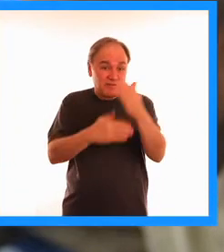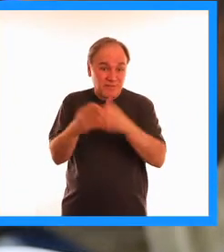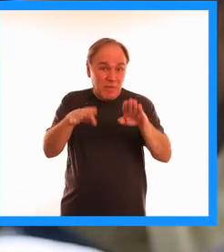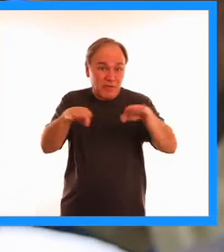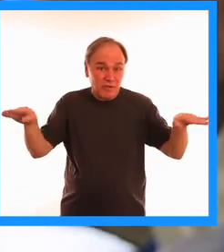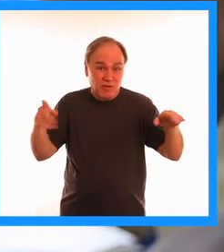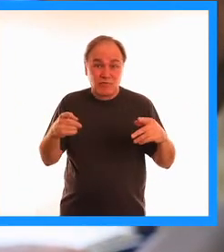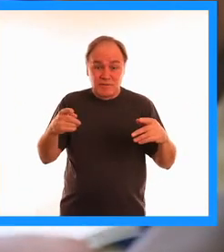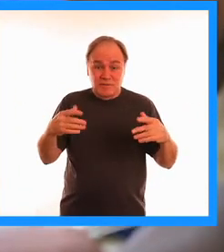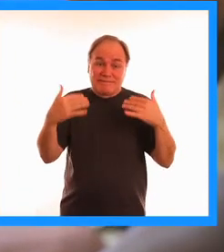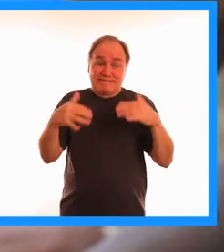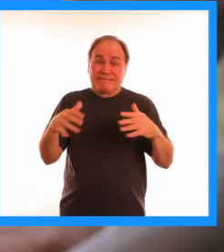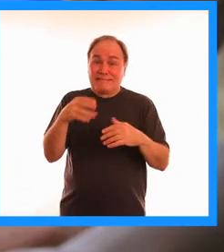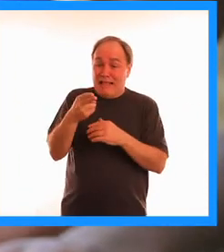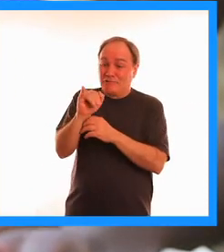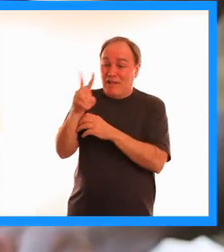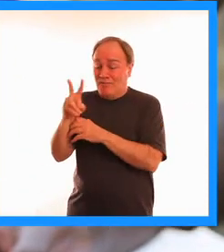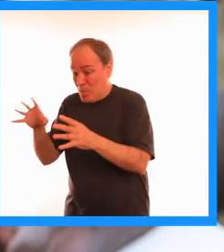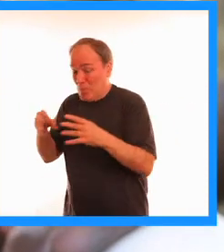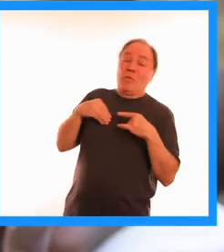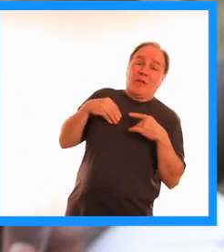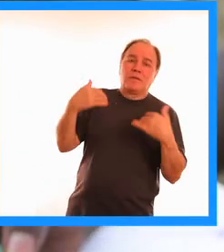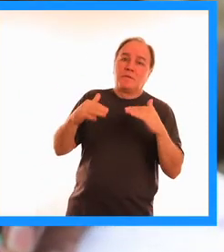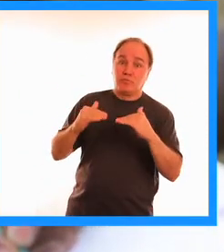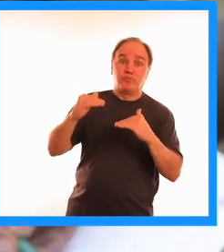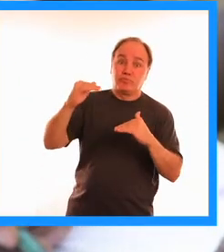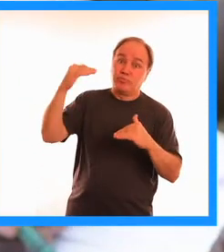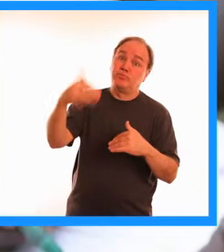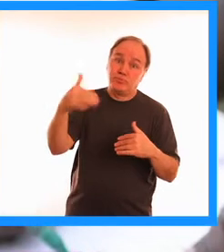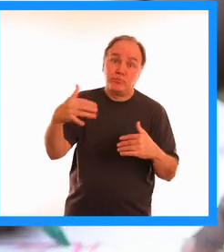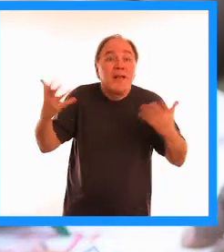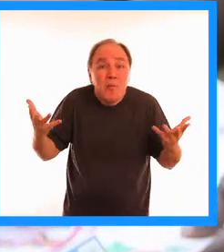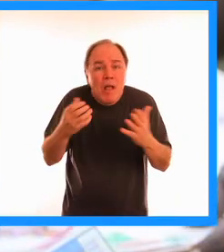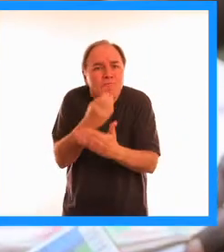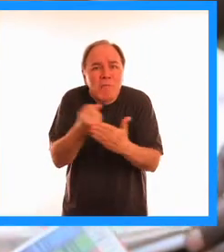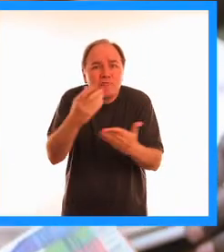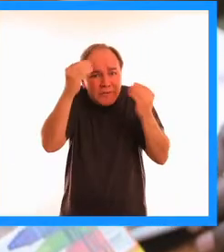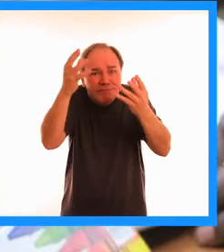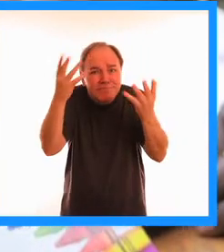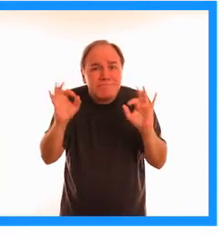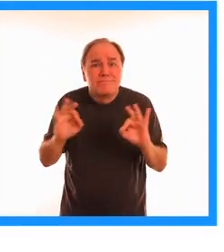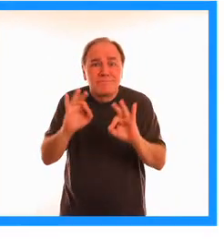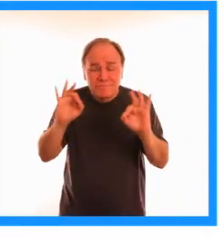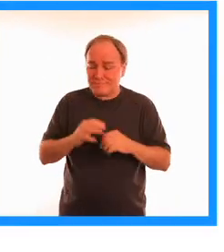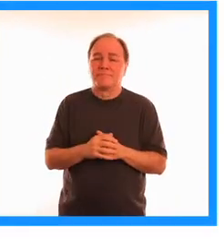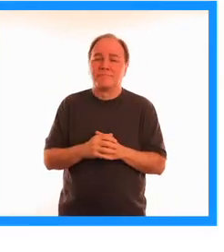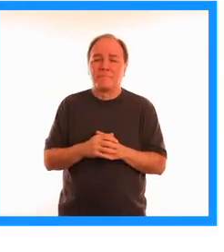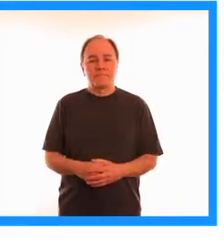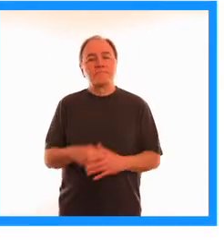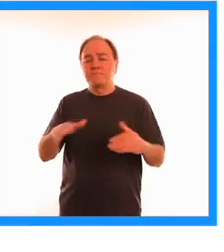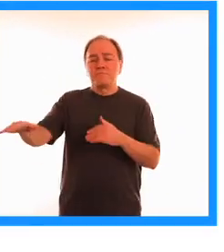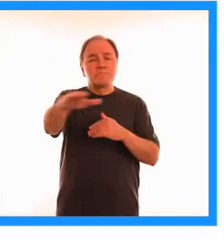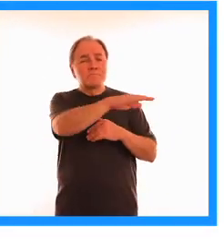Children with disabilities are also disproportionately denied their right to education. Household surveys in 13 low- and middle-income